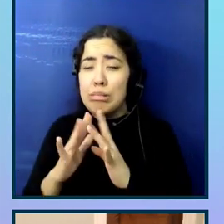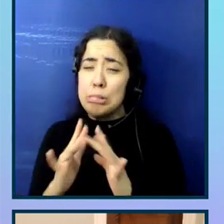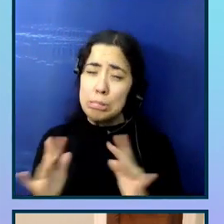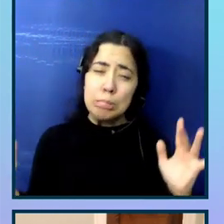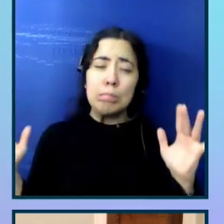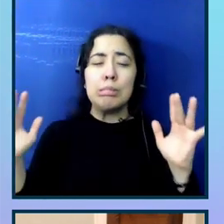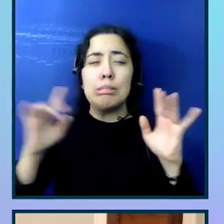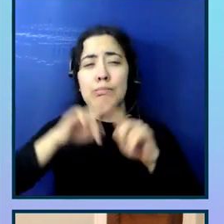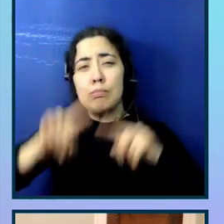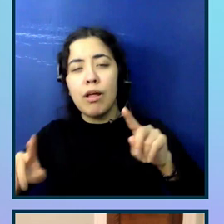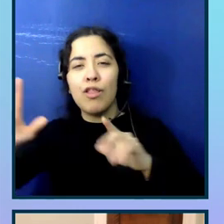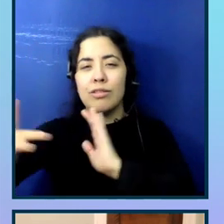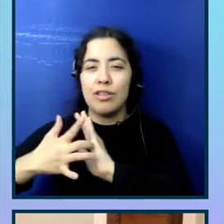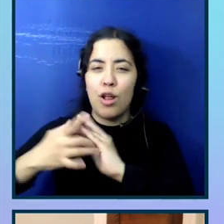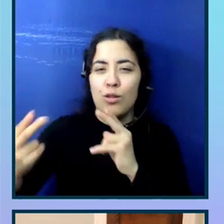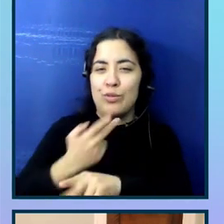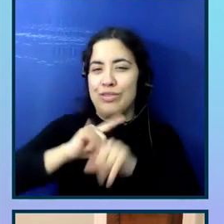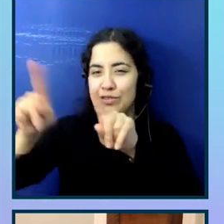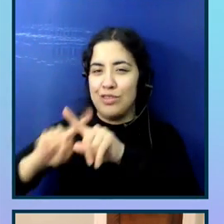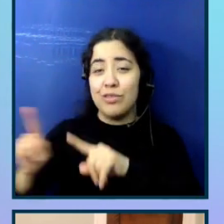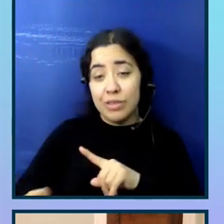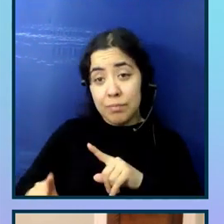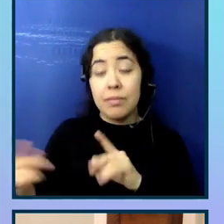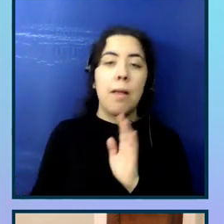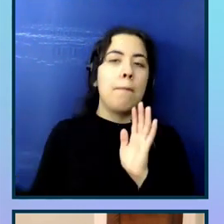differently. Let's go back to our list.